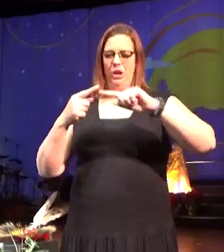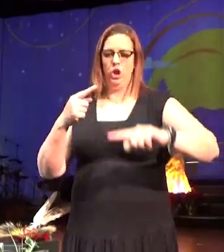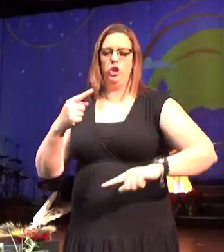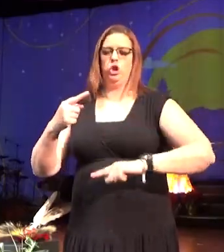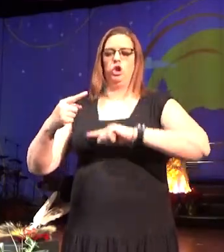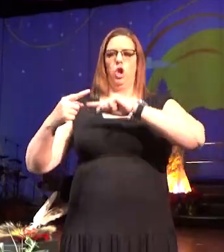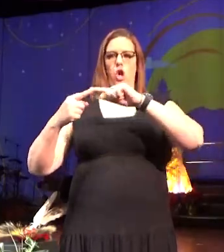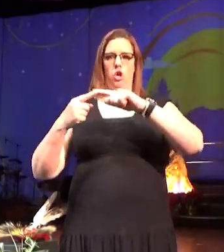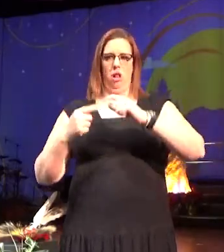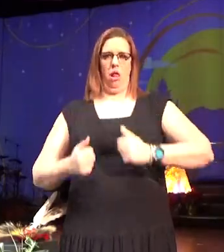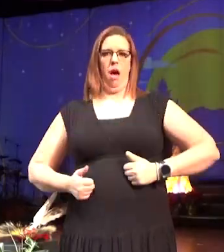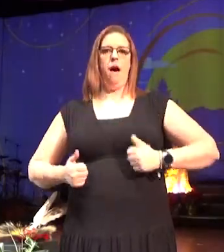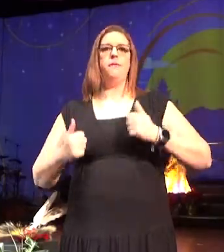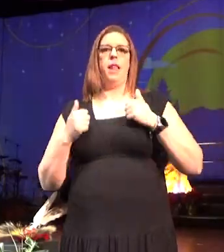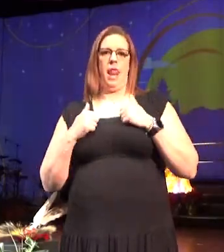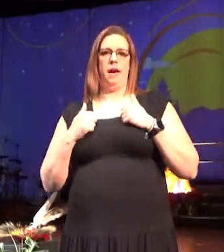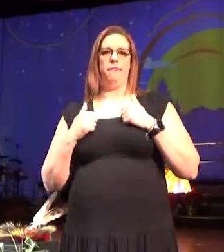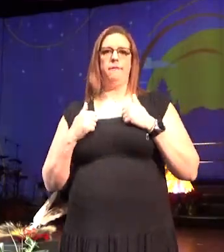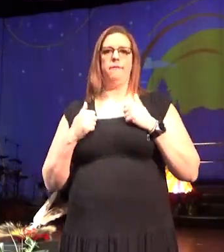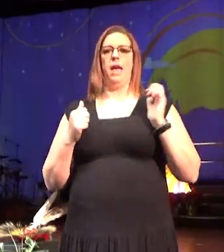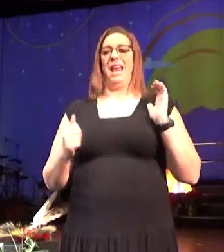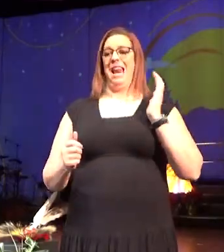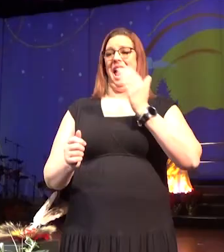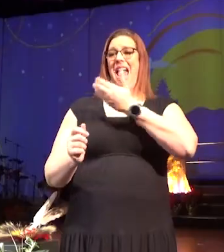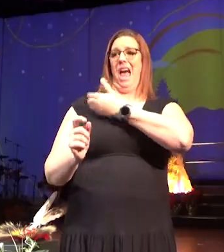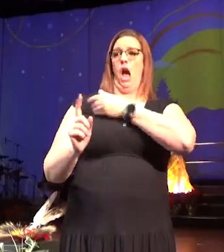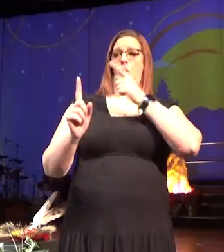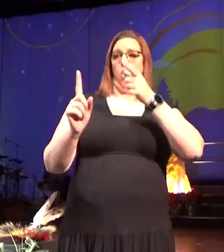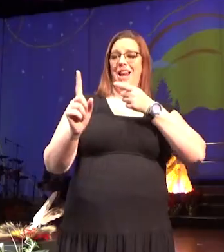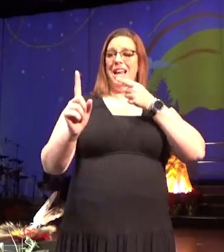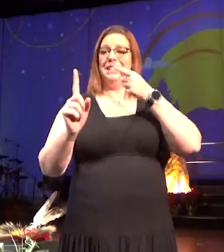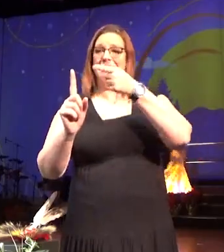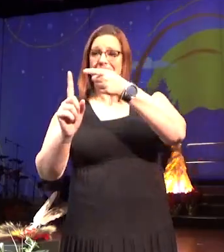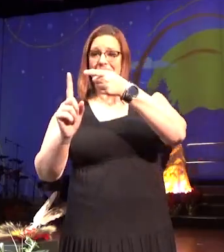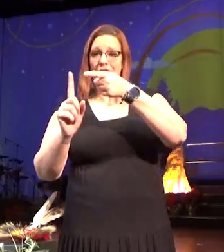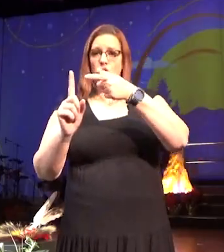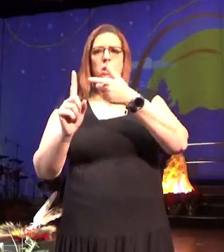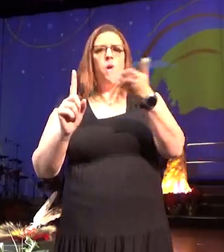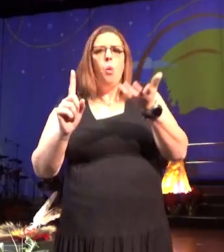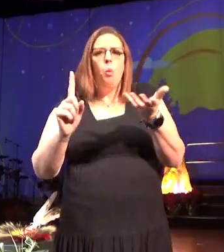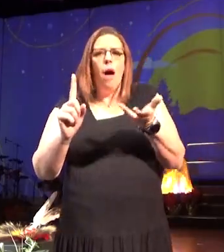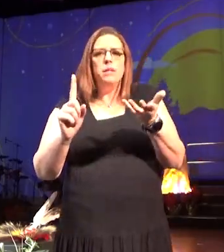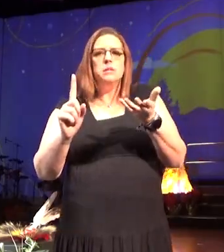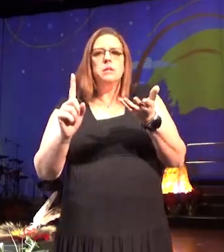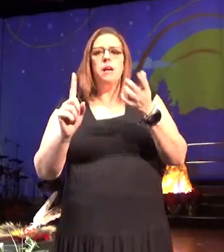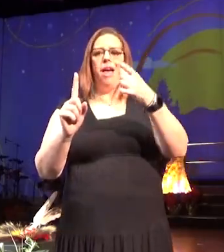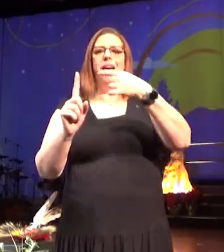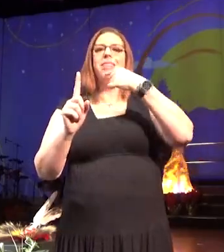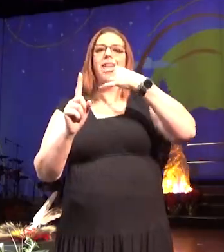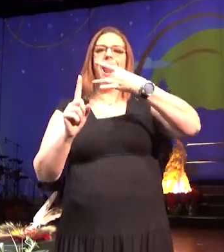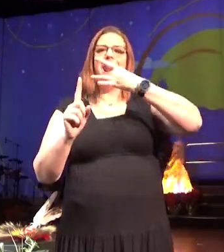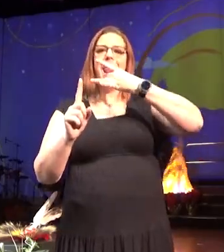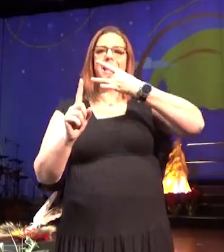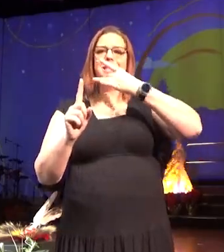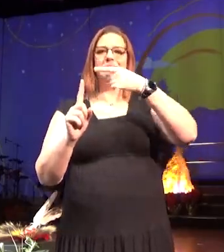And we're moving. And our destination is to the main source, to the light.